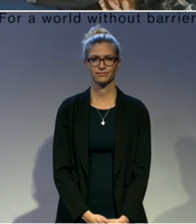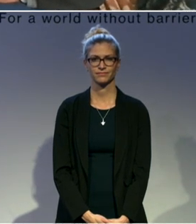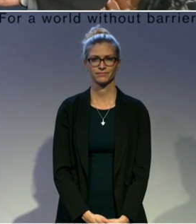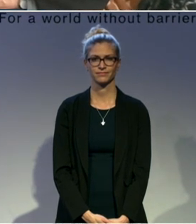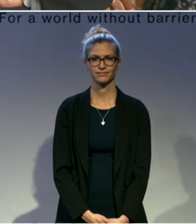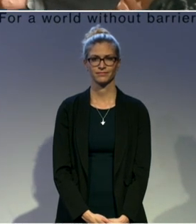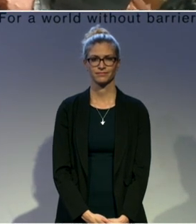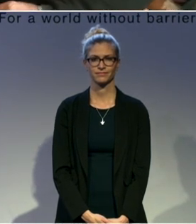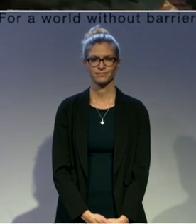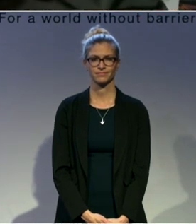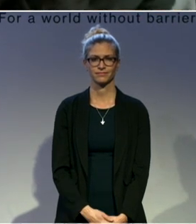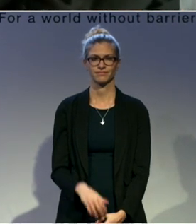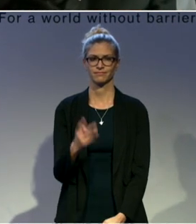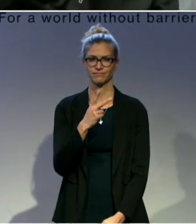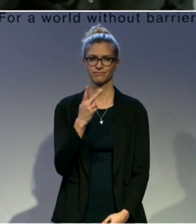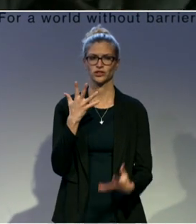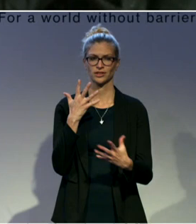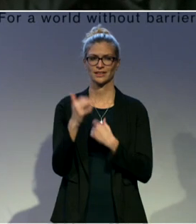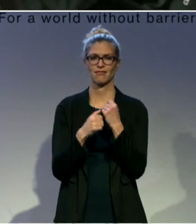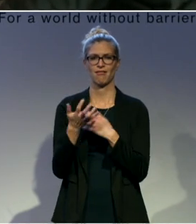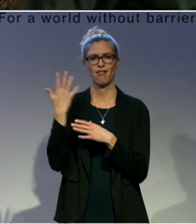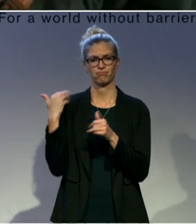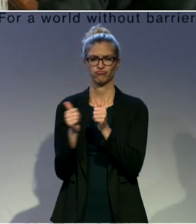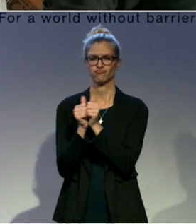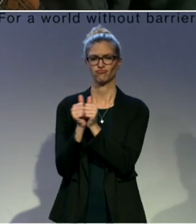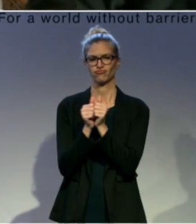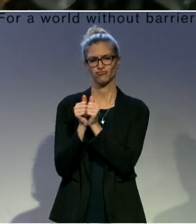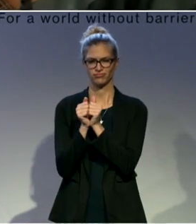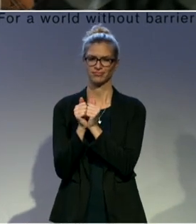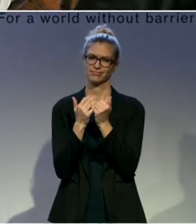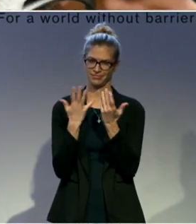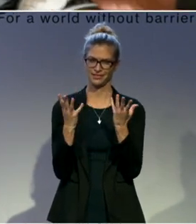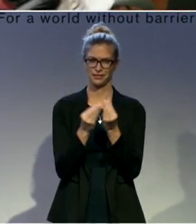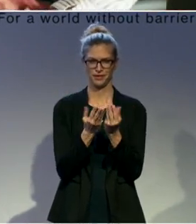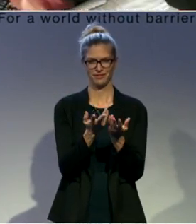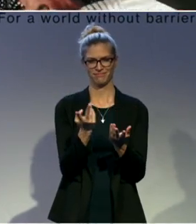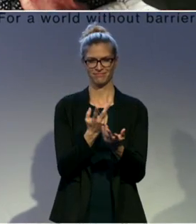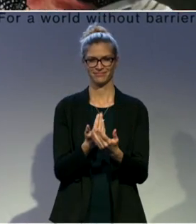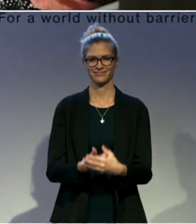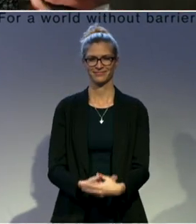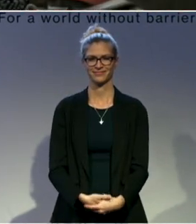report. Beautiful life. Beautiful life.